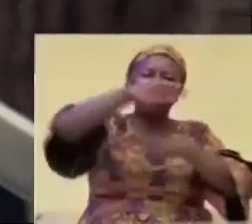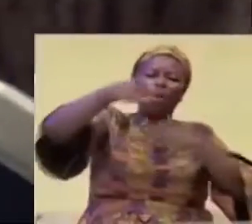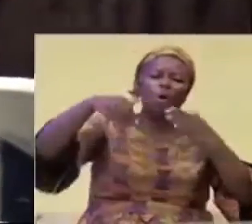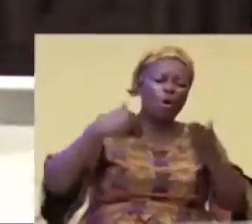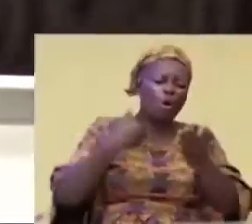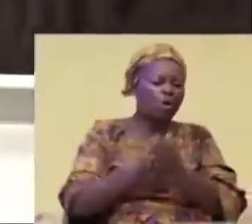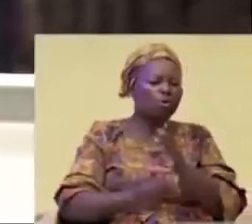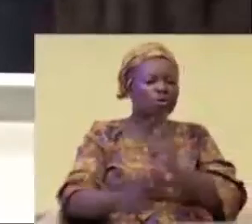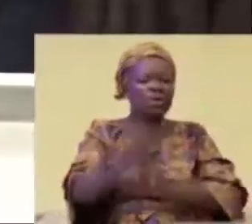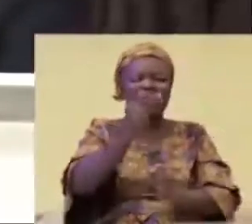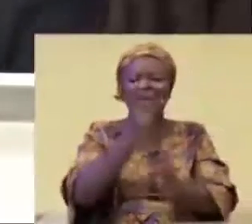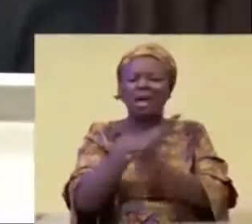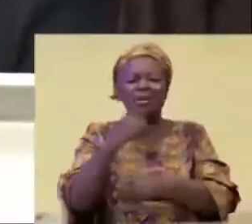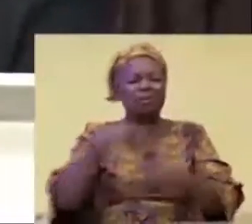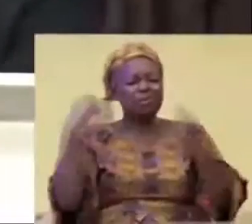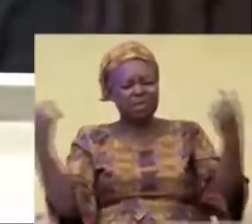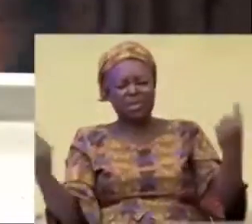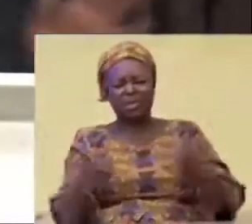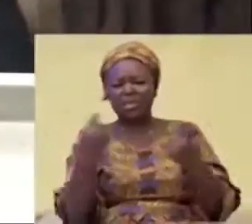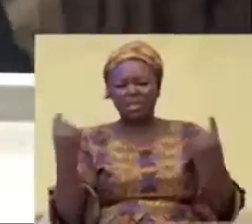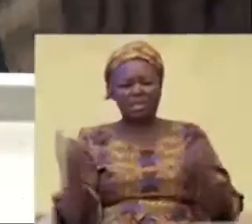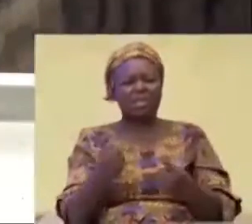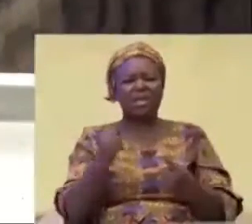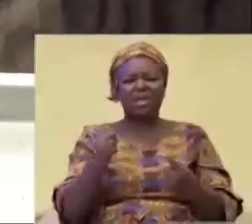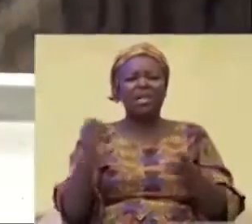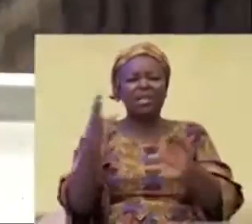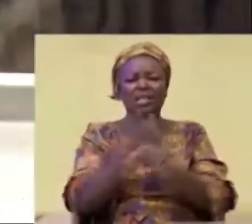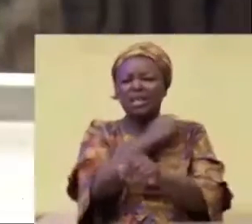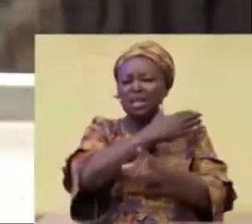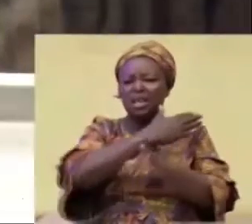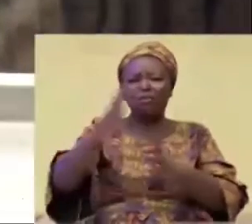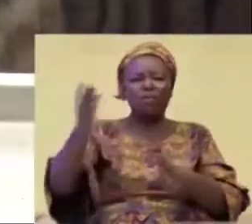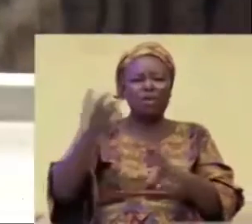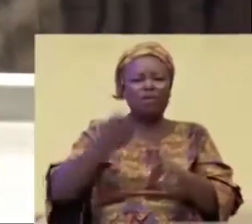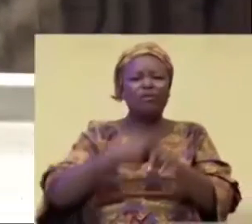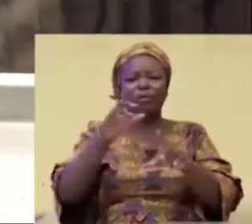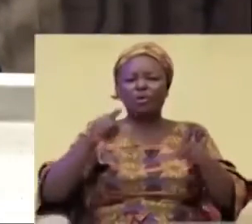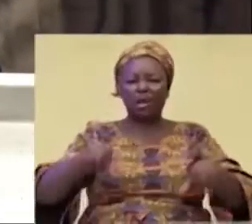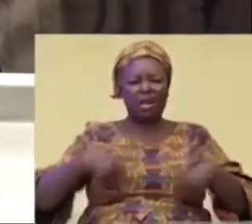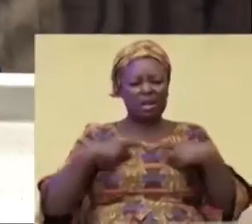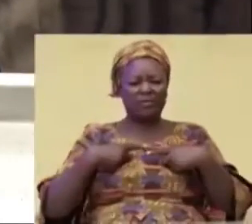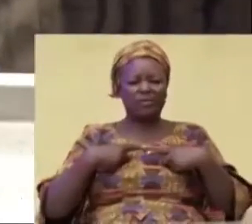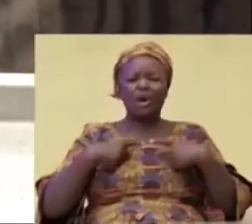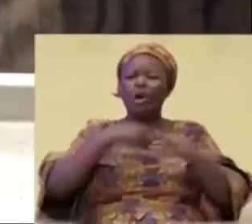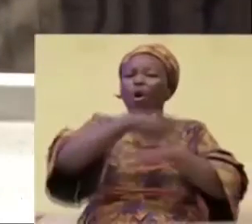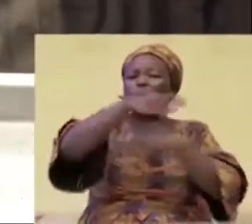want all the defilement of sin taken away from your life.